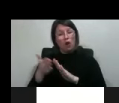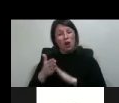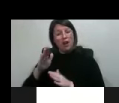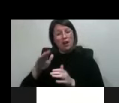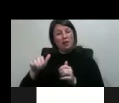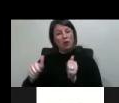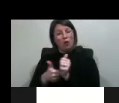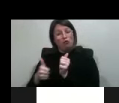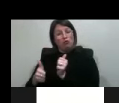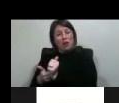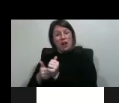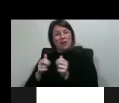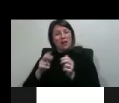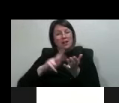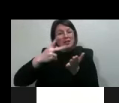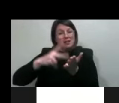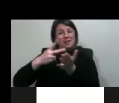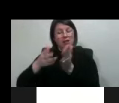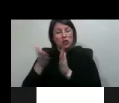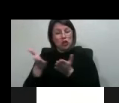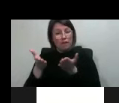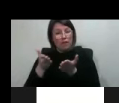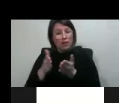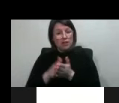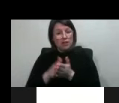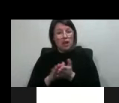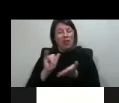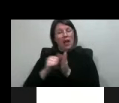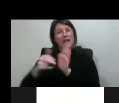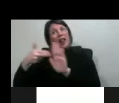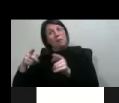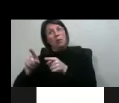North Station to Beverly service that's branded as Rockport service,